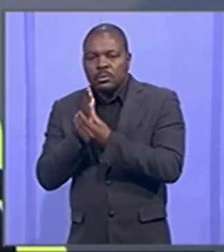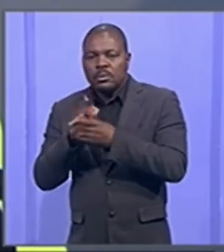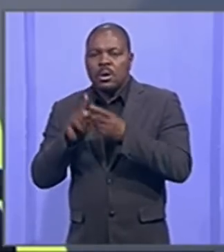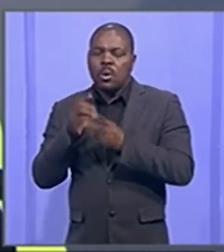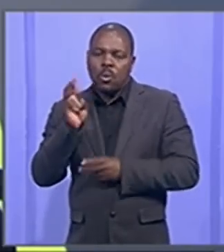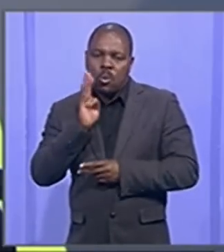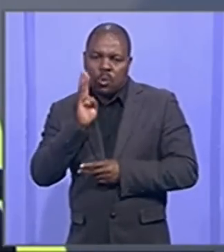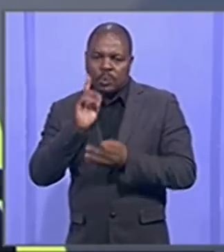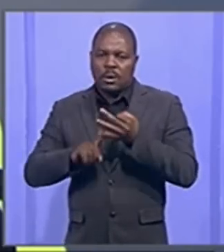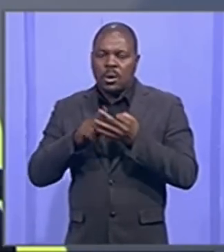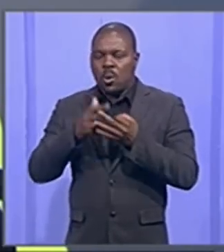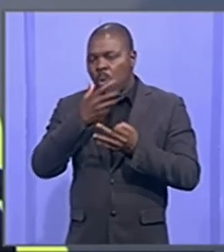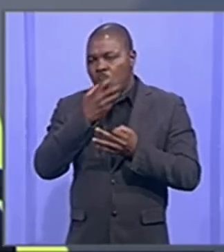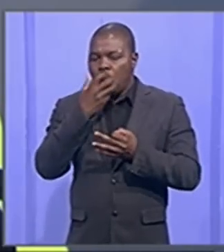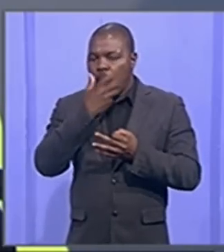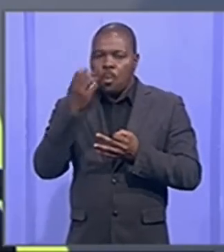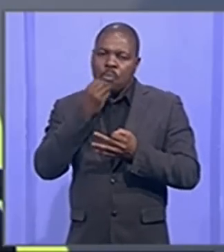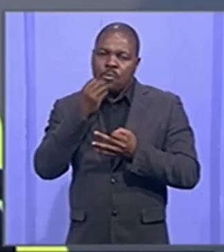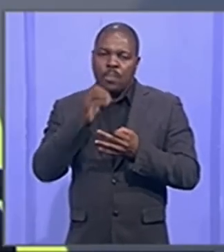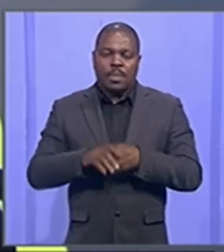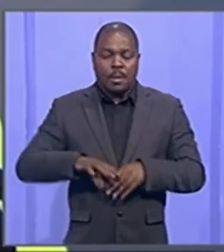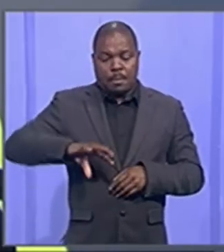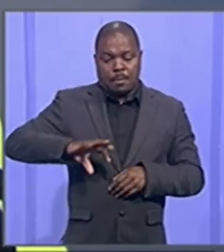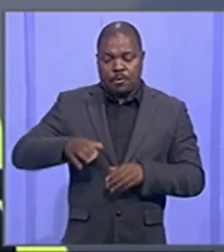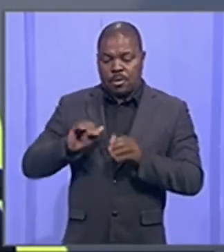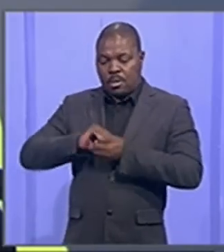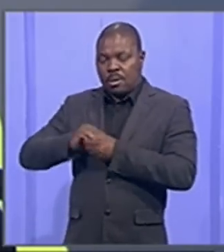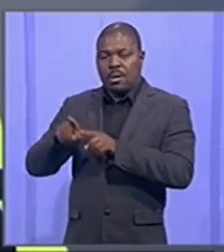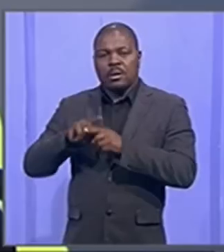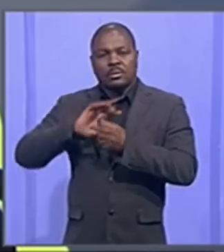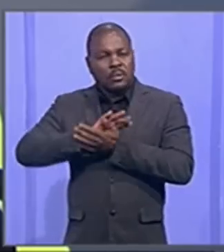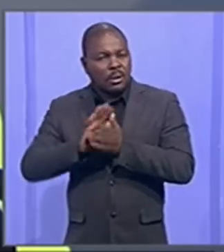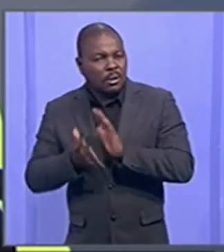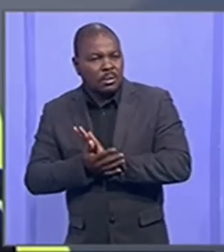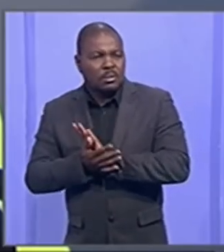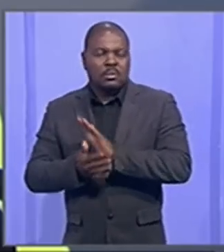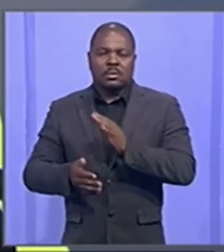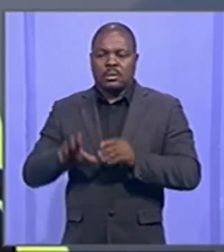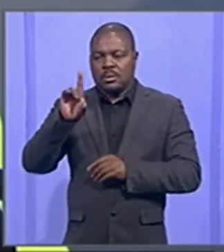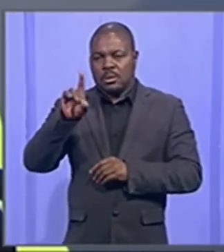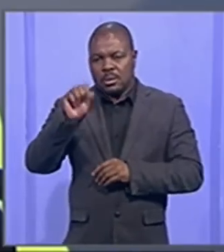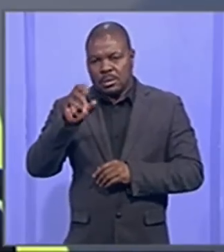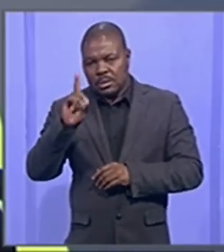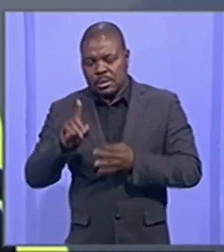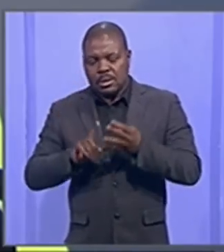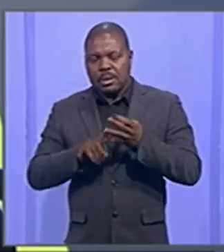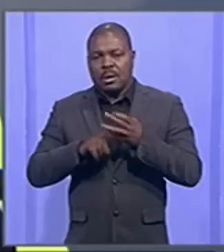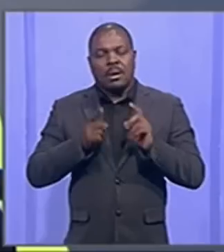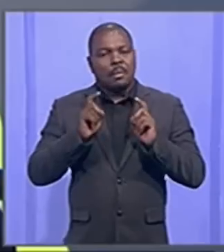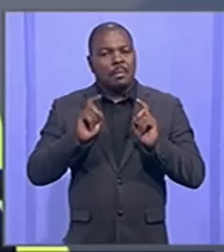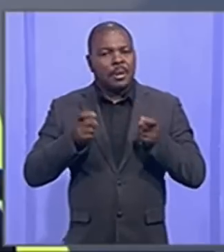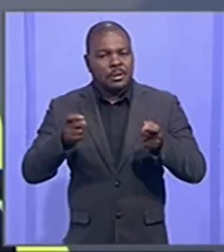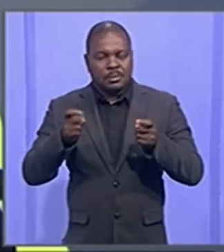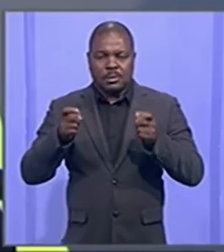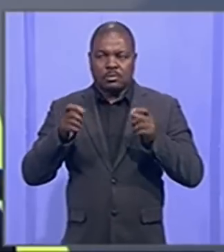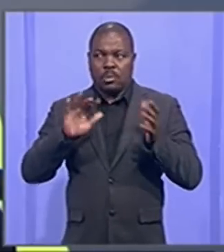to stranded motorists. Provincial agencies, including SASA, DSD, and disaster management,